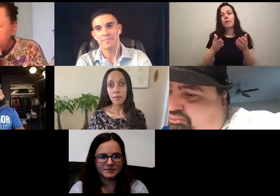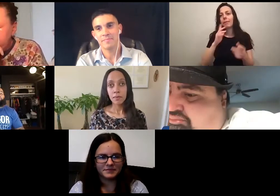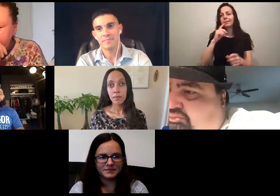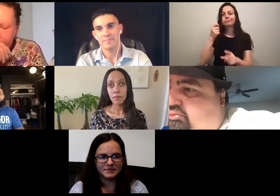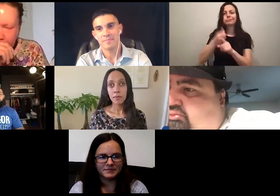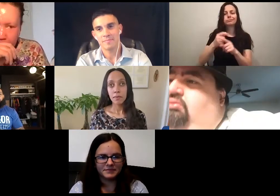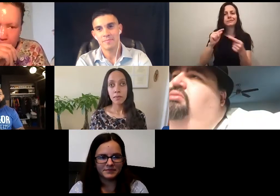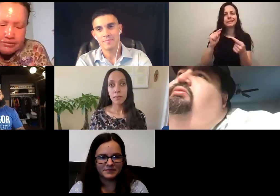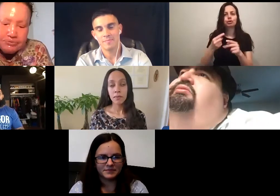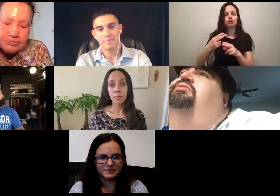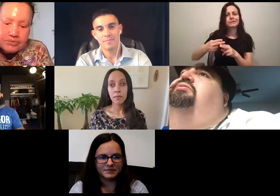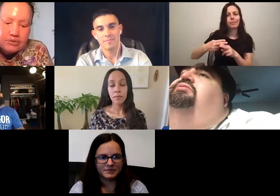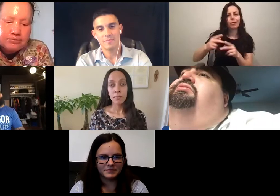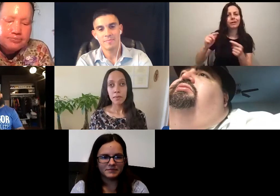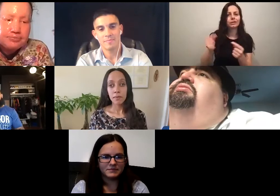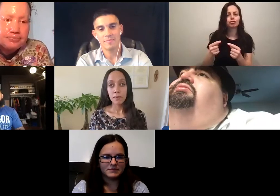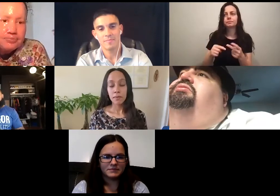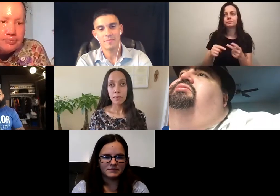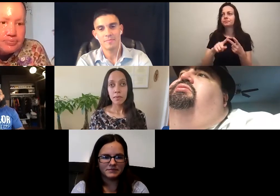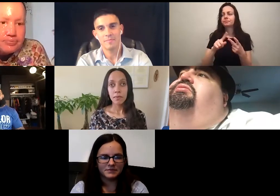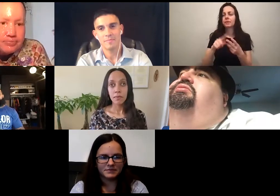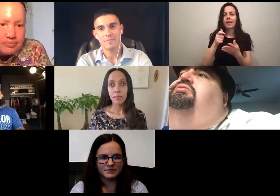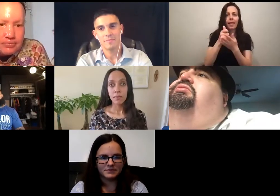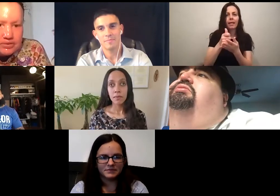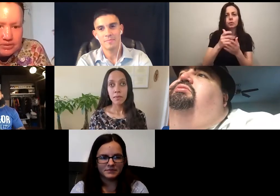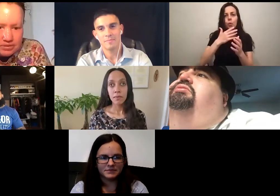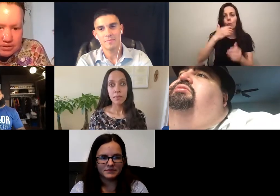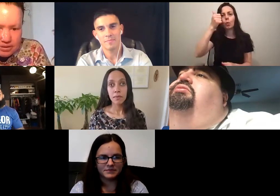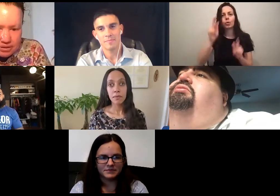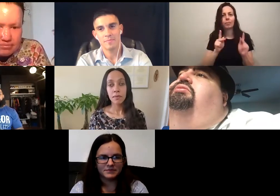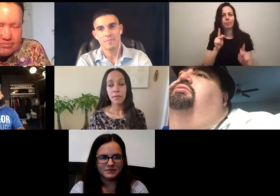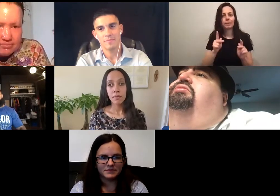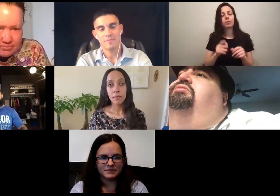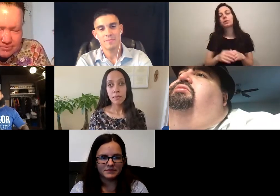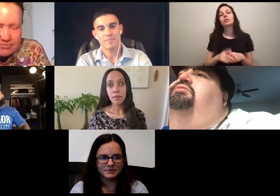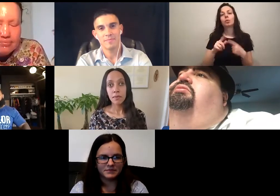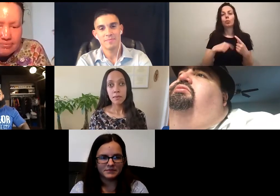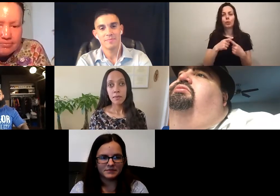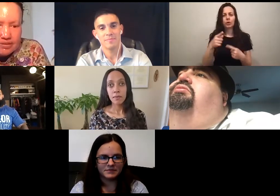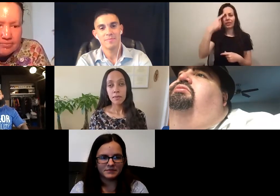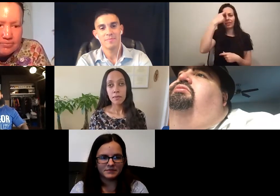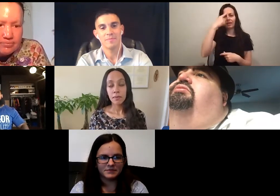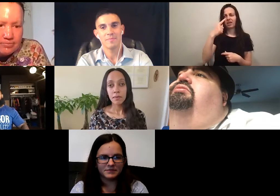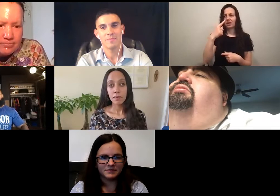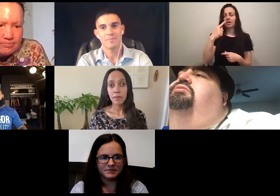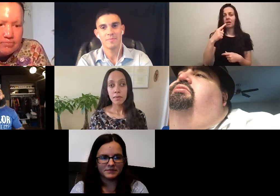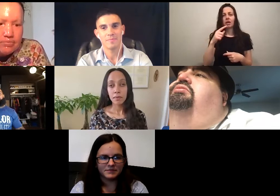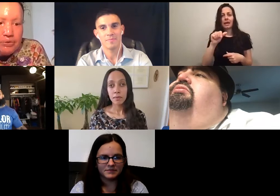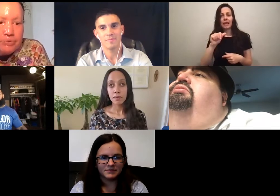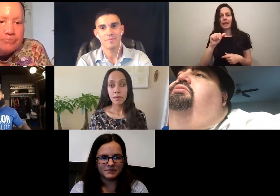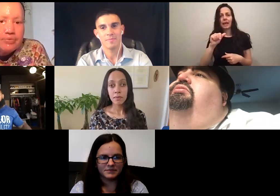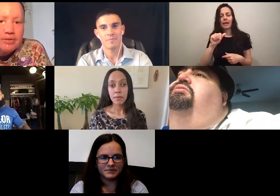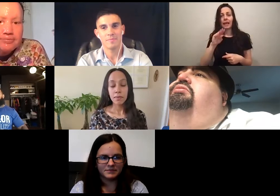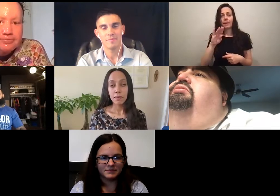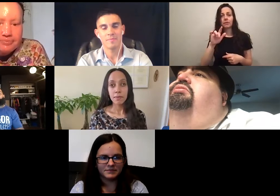that's temporary. It helps the elderly. So I think when you're thinking of accessibility and thinking that it would dismantle ableism